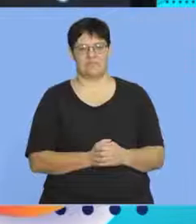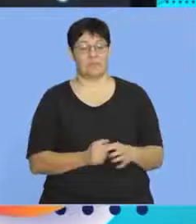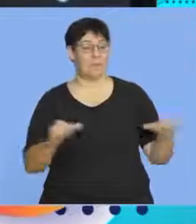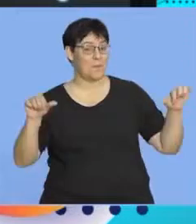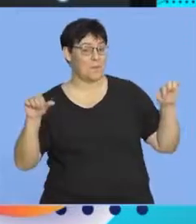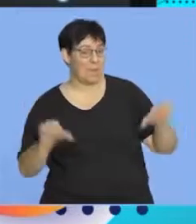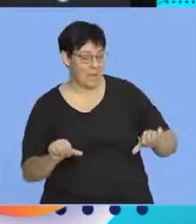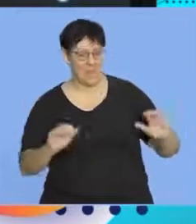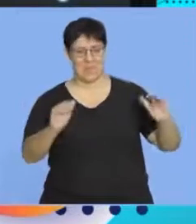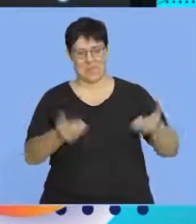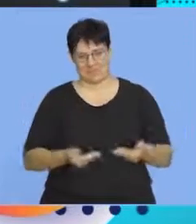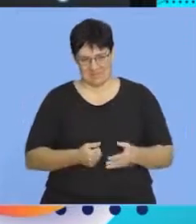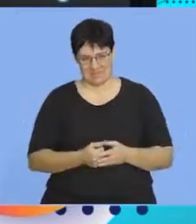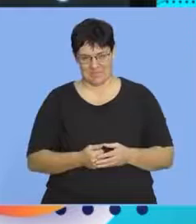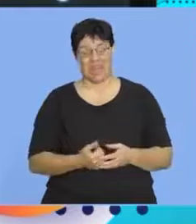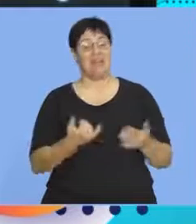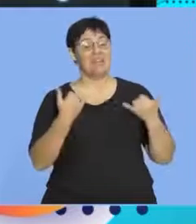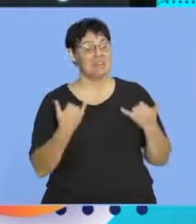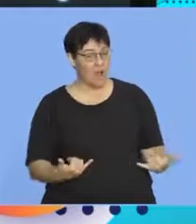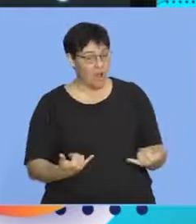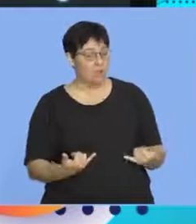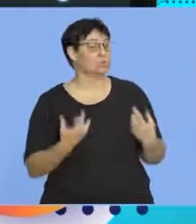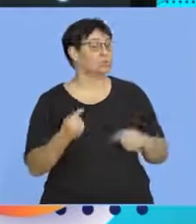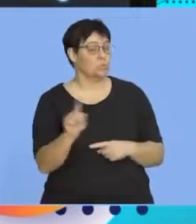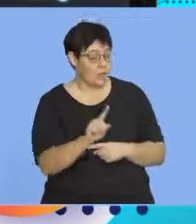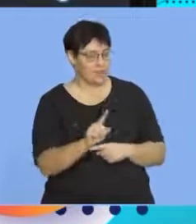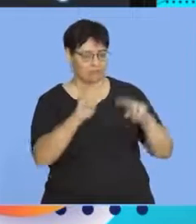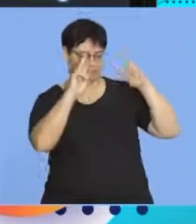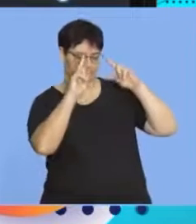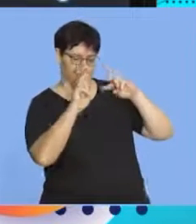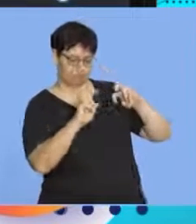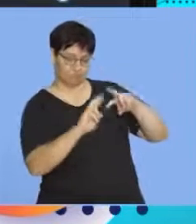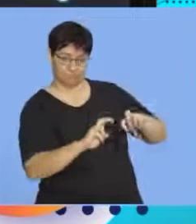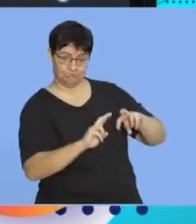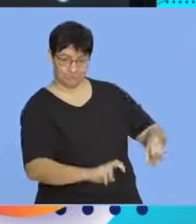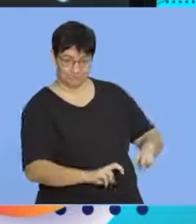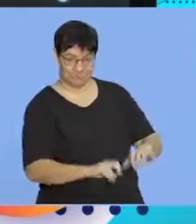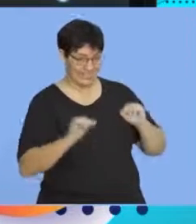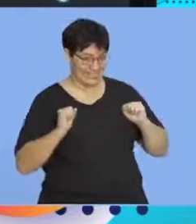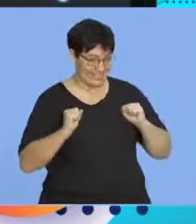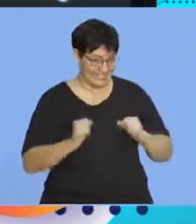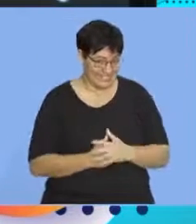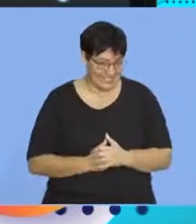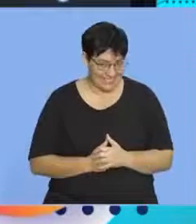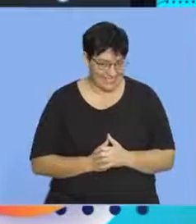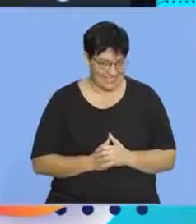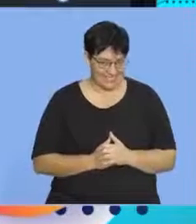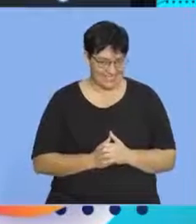Welcome back, everyone. Now we're going to do a little bit of an investigation. Yay.